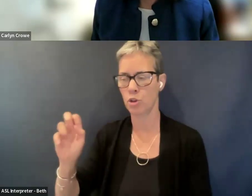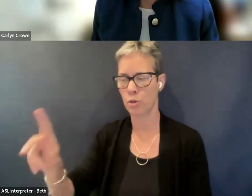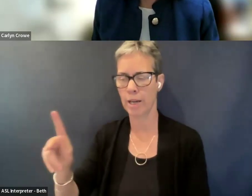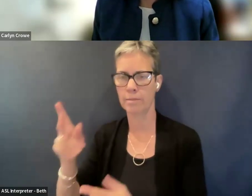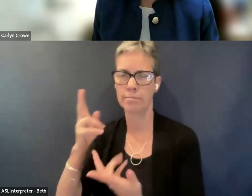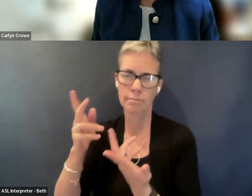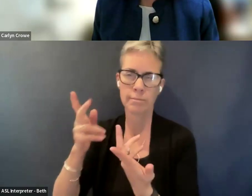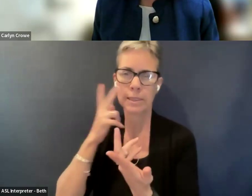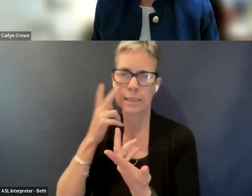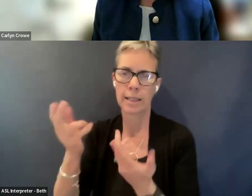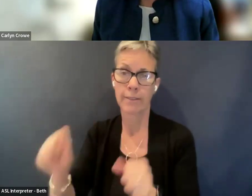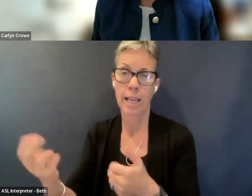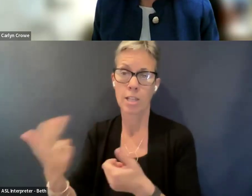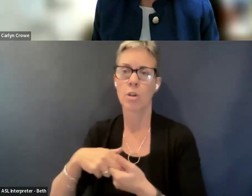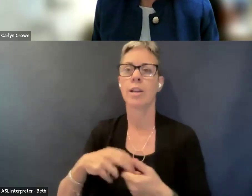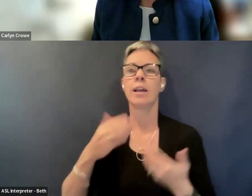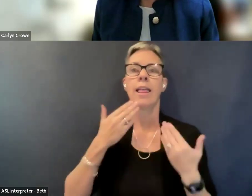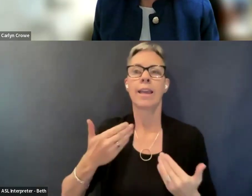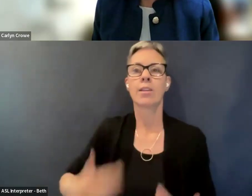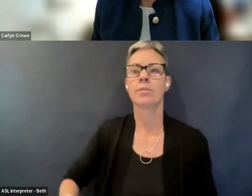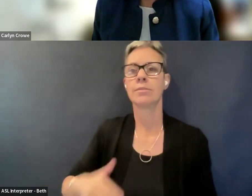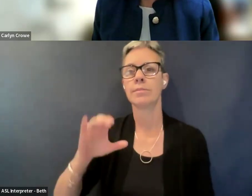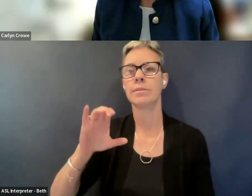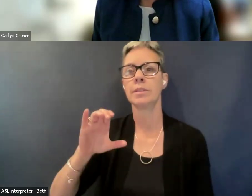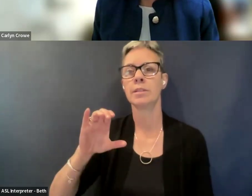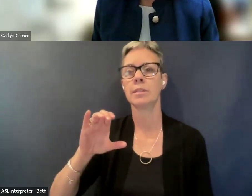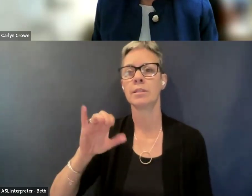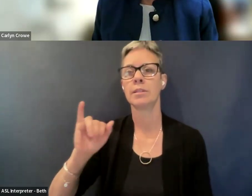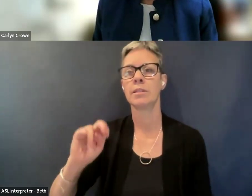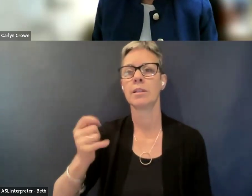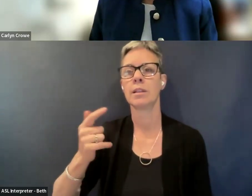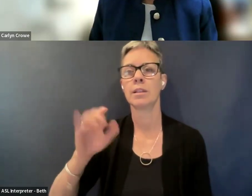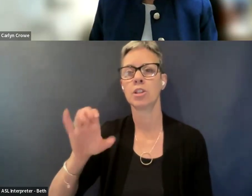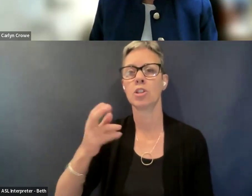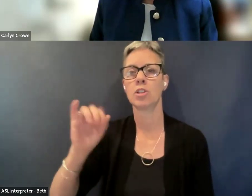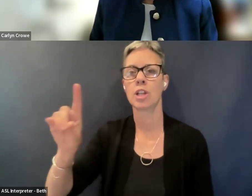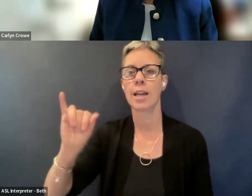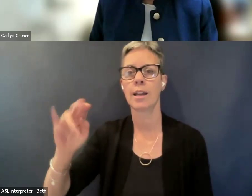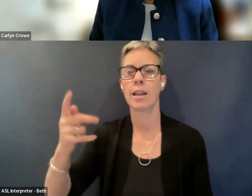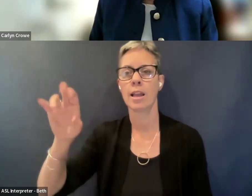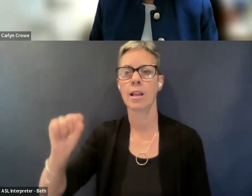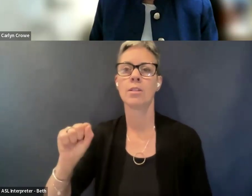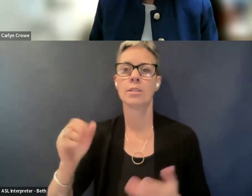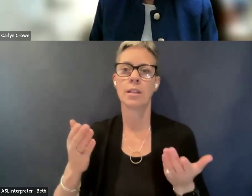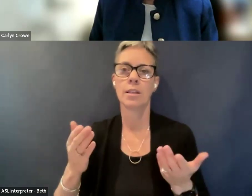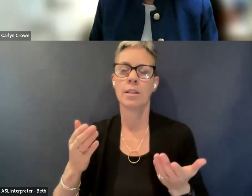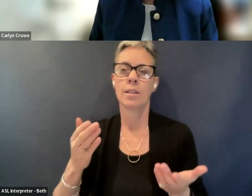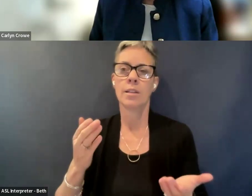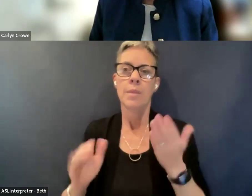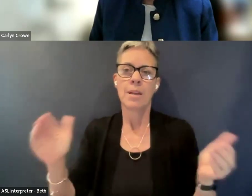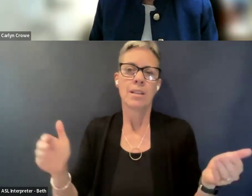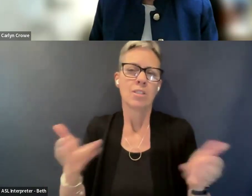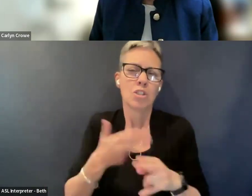very much. Just a quick introduction to some of the new legislators and maybe some senators that don't know my background,